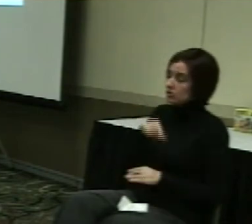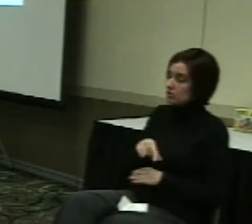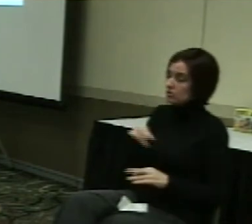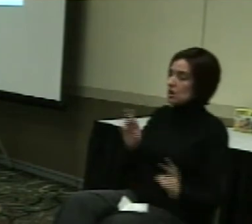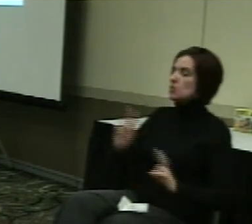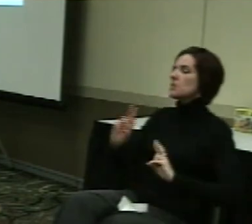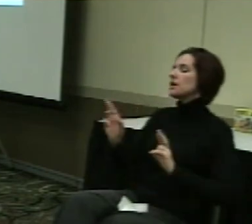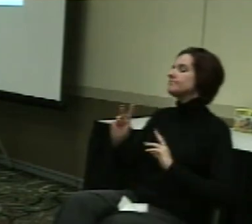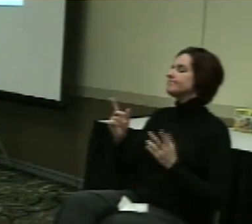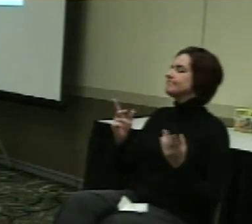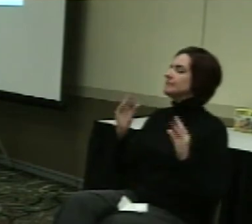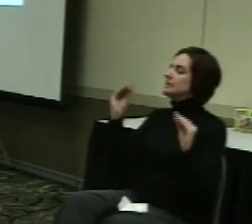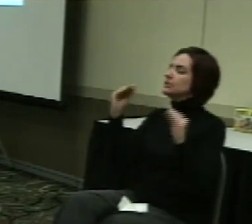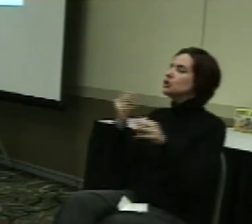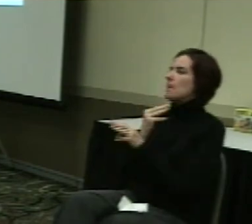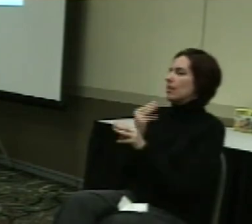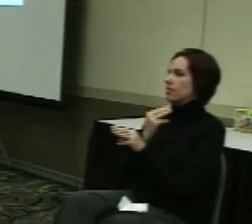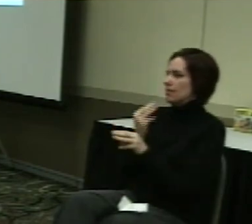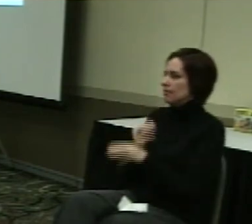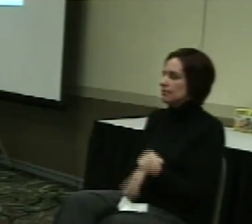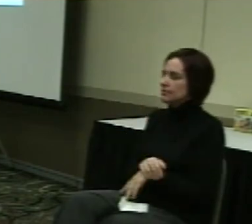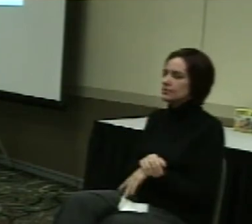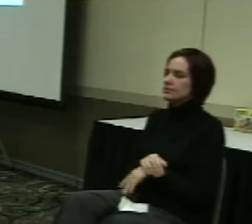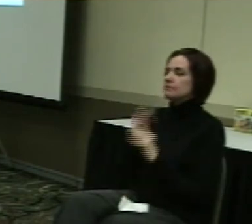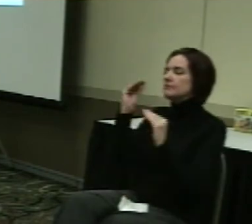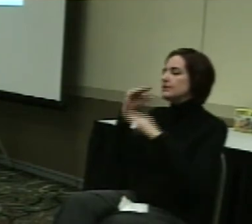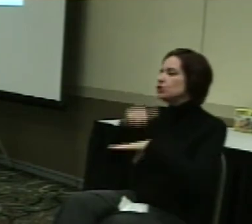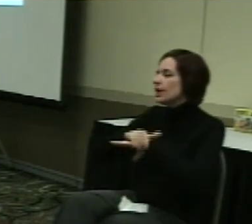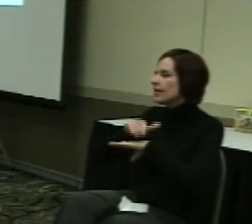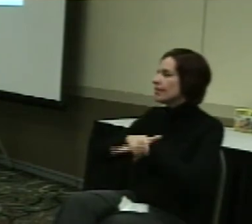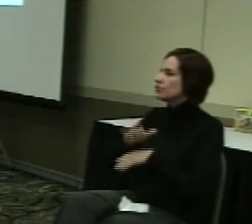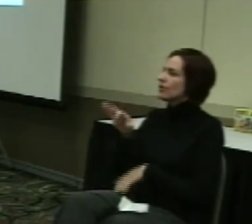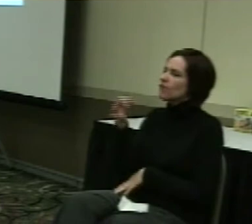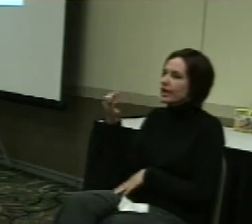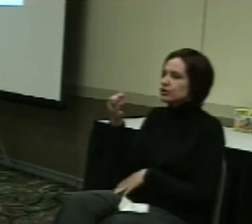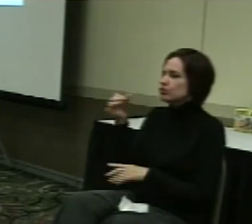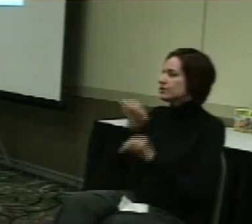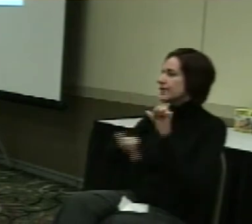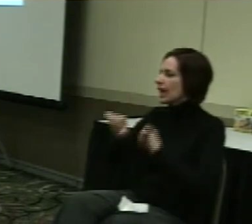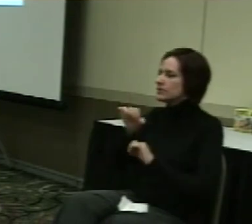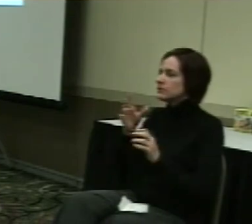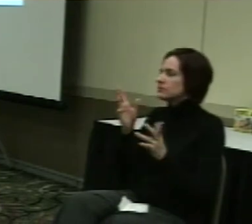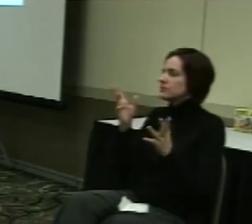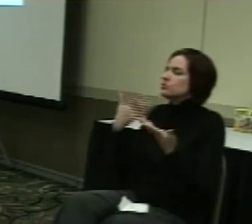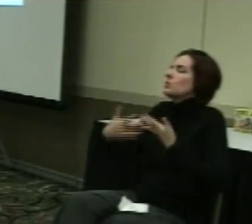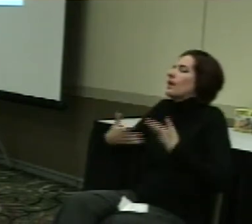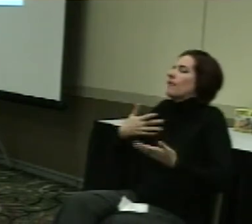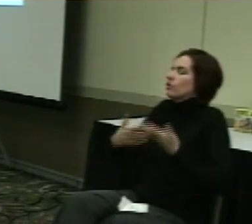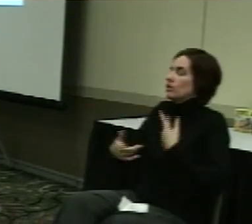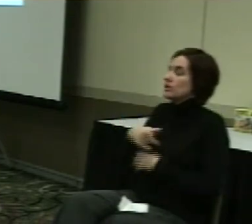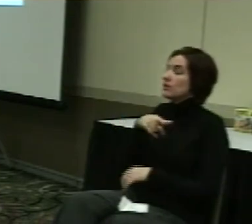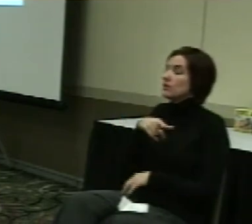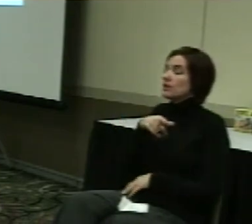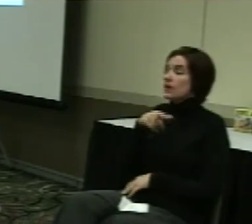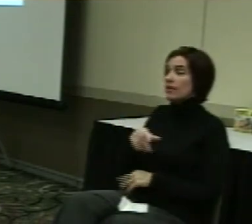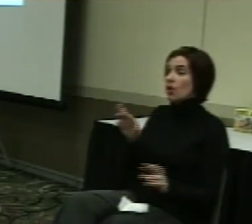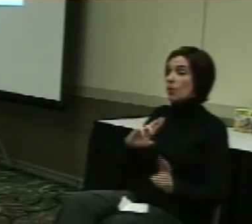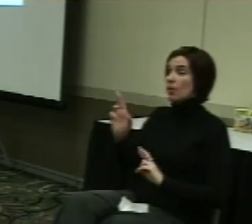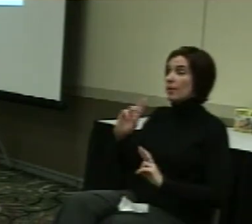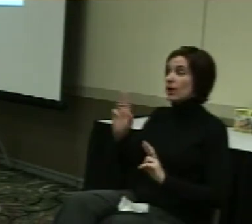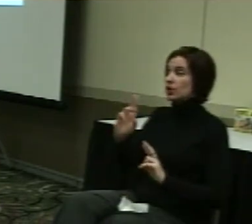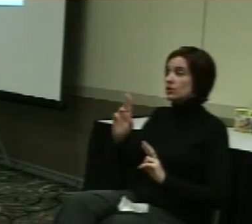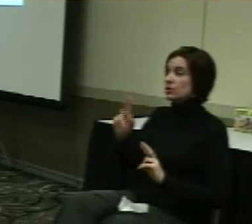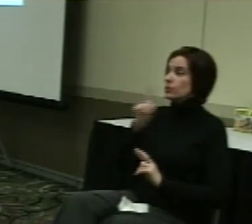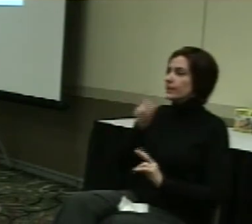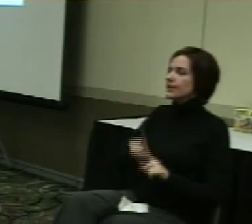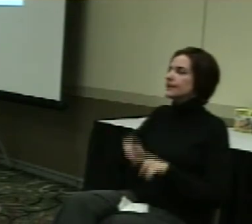teaching mathematics or English or French or science or such, you know, are prepared really